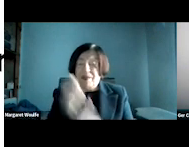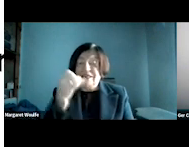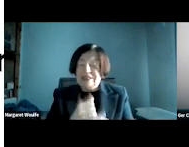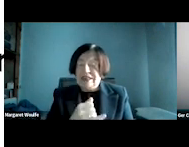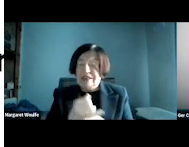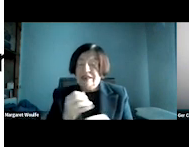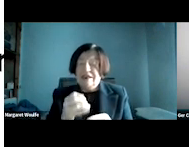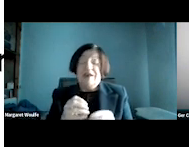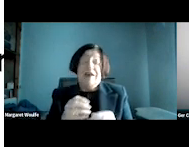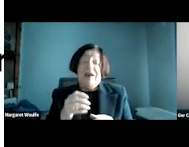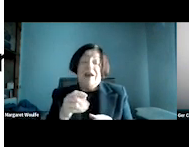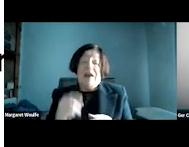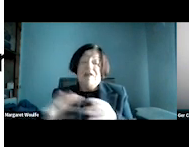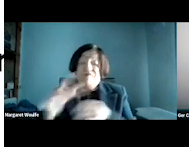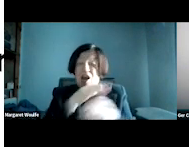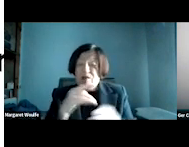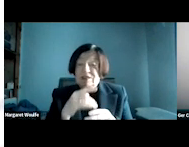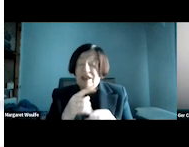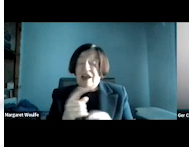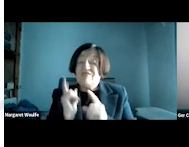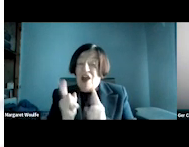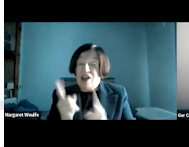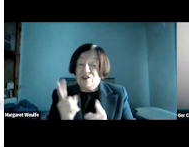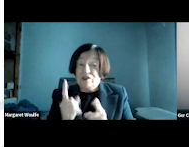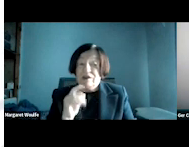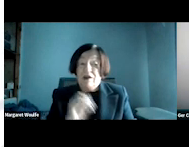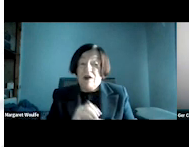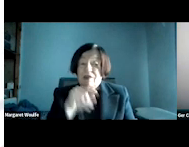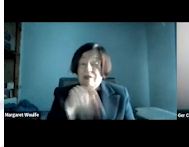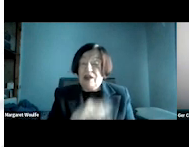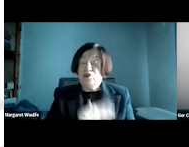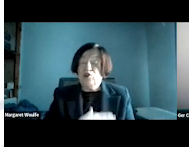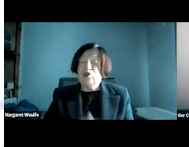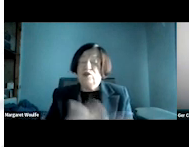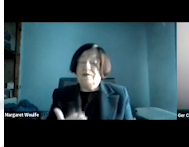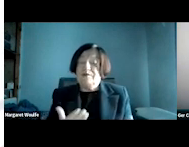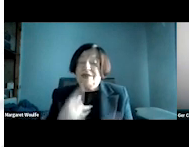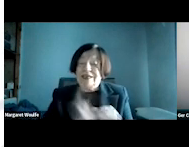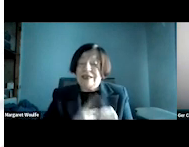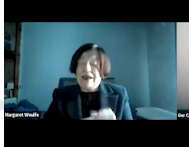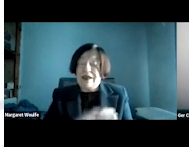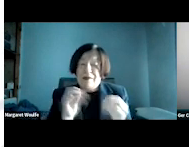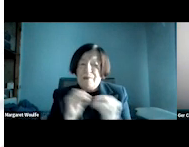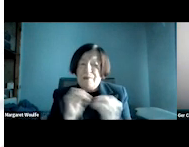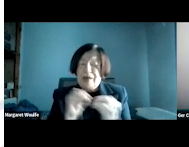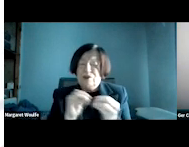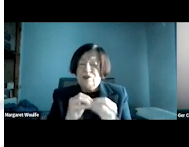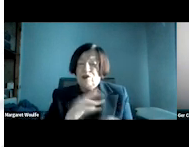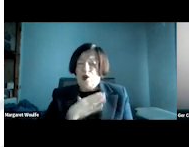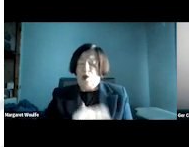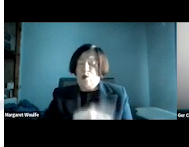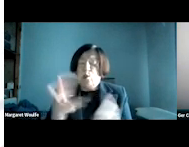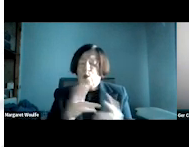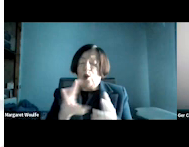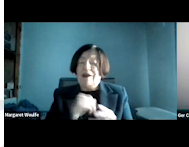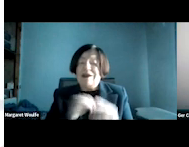Design Advisor. On that note, just to again highlight, not only do we work